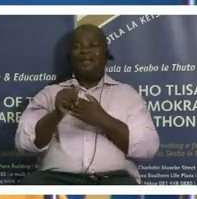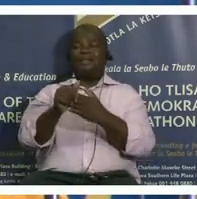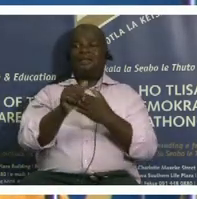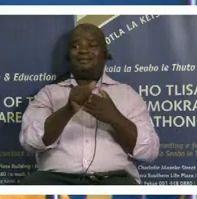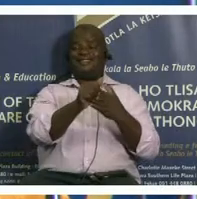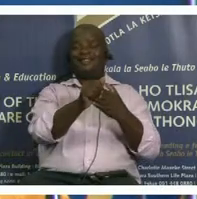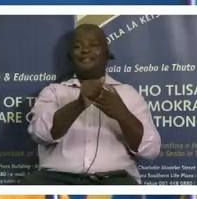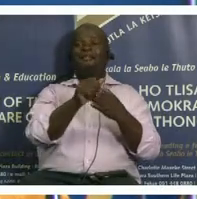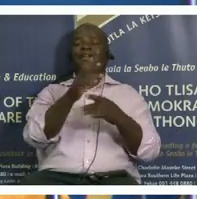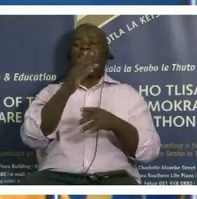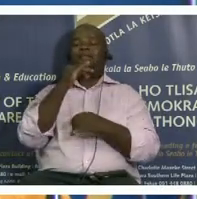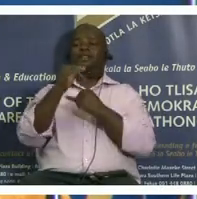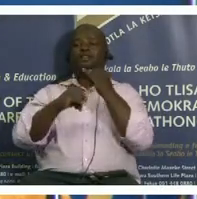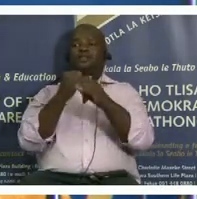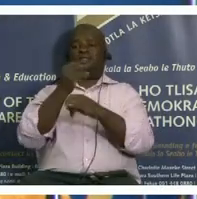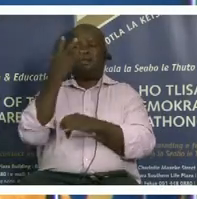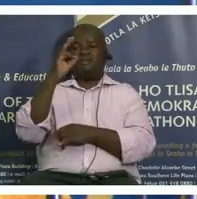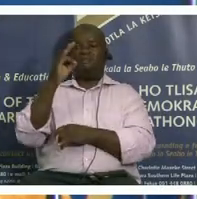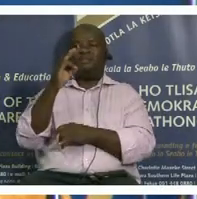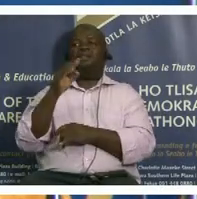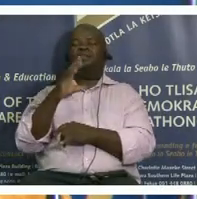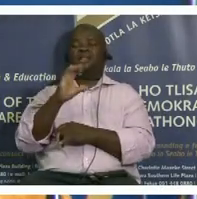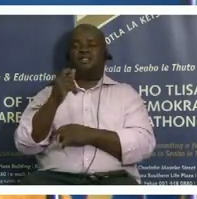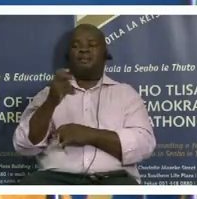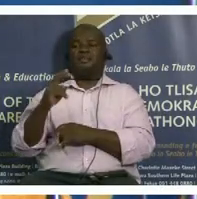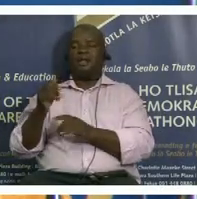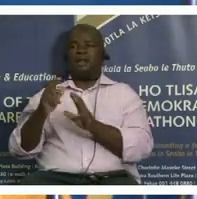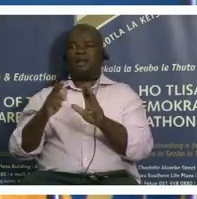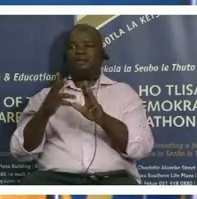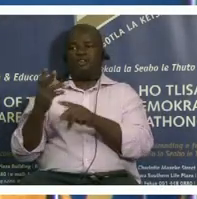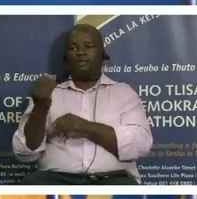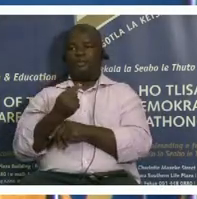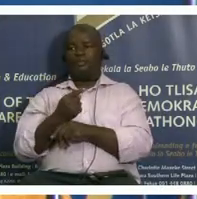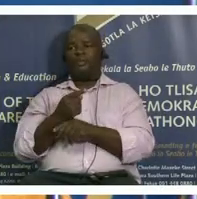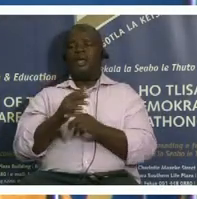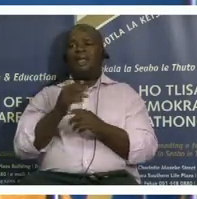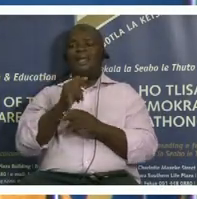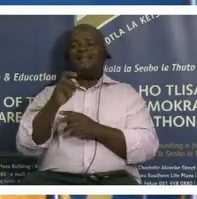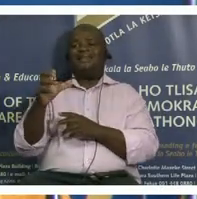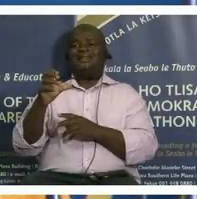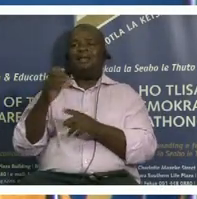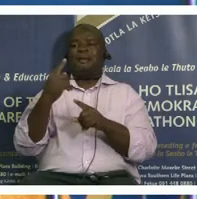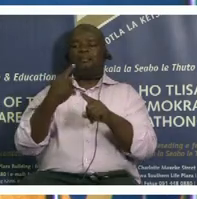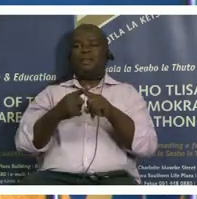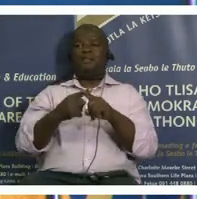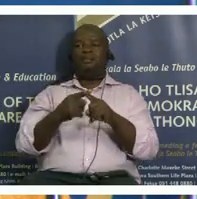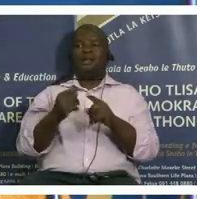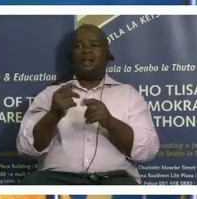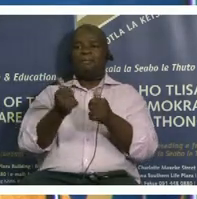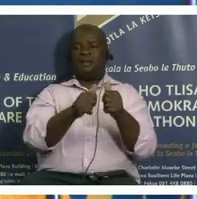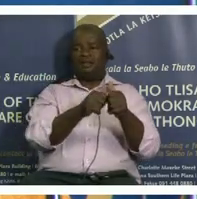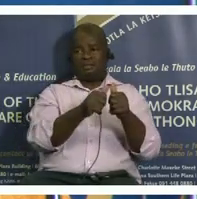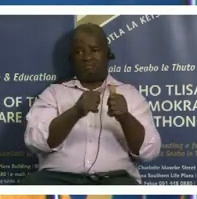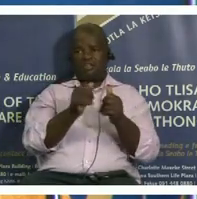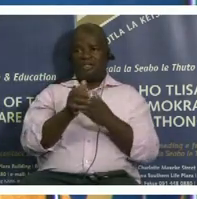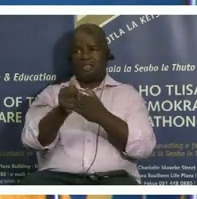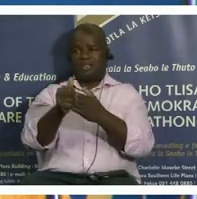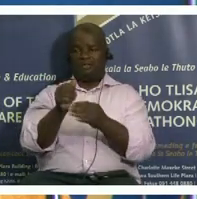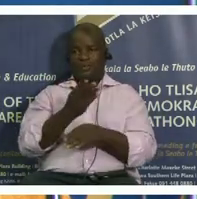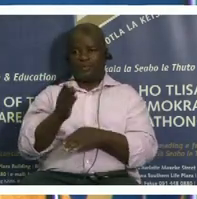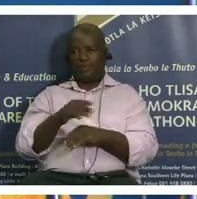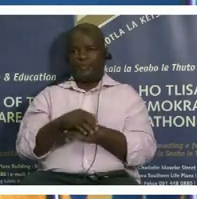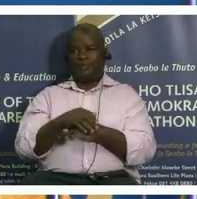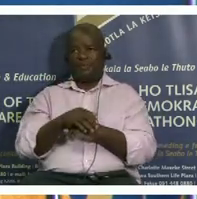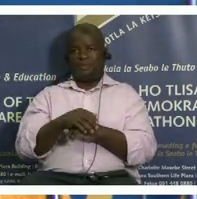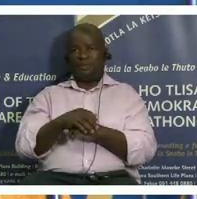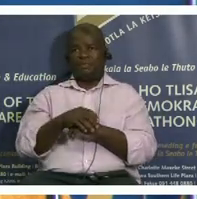9 institutions, the leaders of the African National Congress and the Alliance, the leaders of